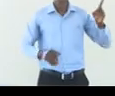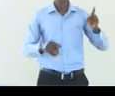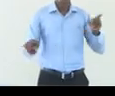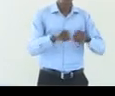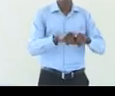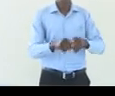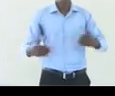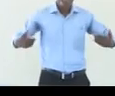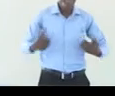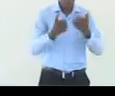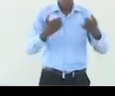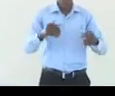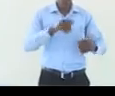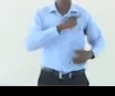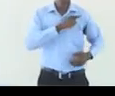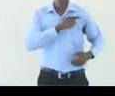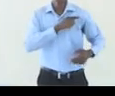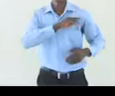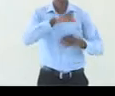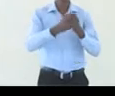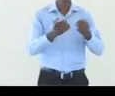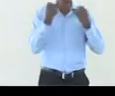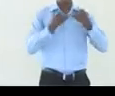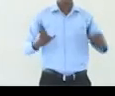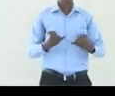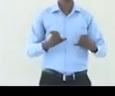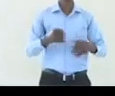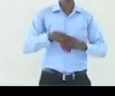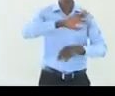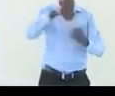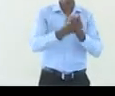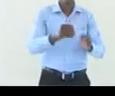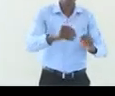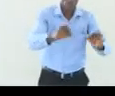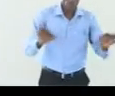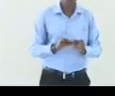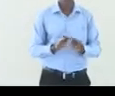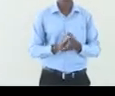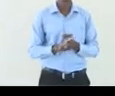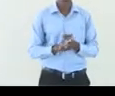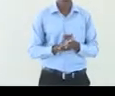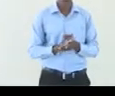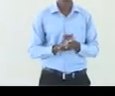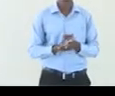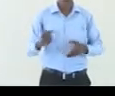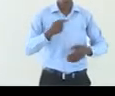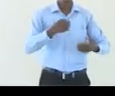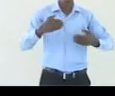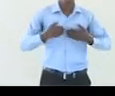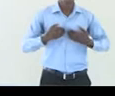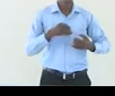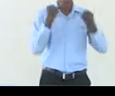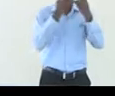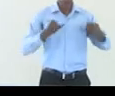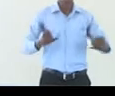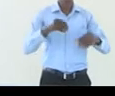of idolatry in all its forms. And today we have idolatry in many forms, don't we? We have